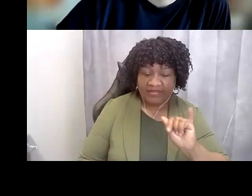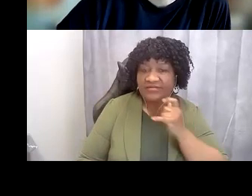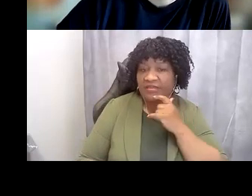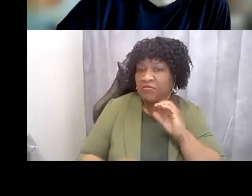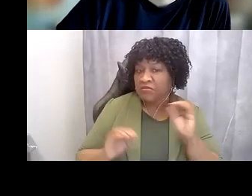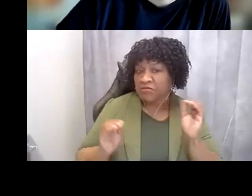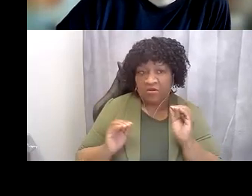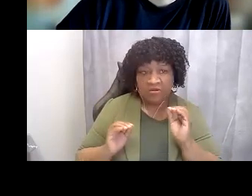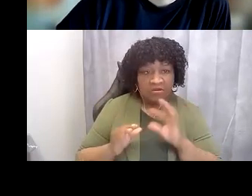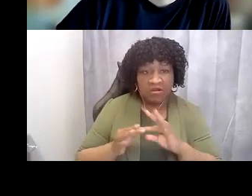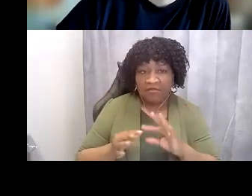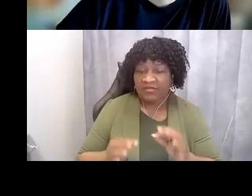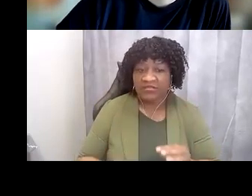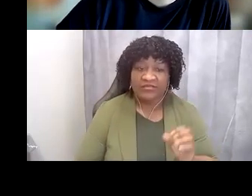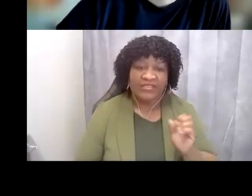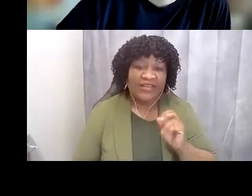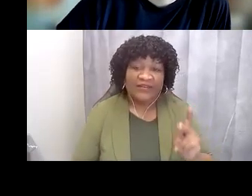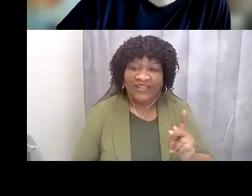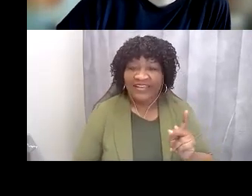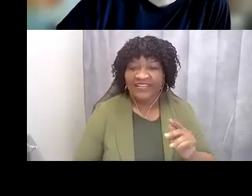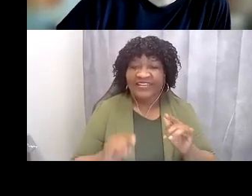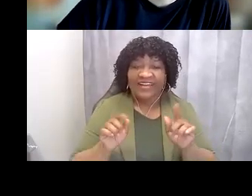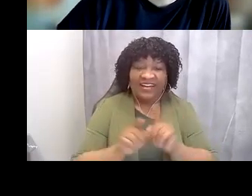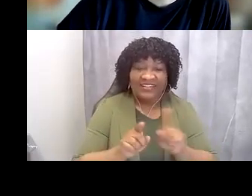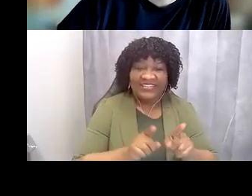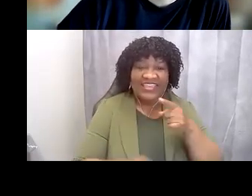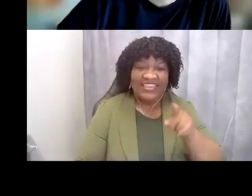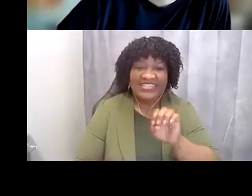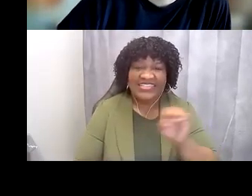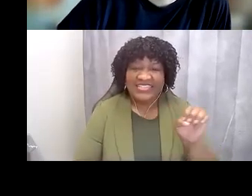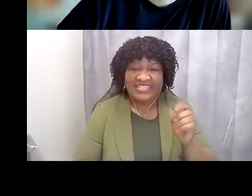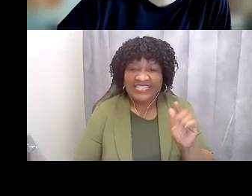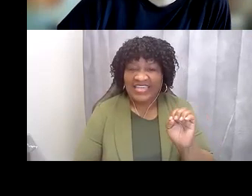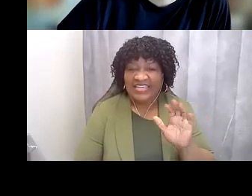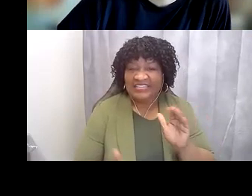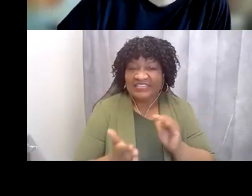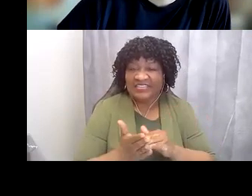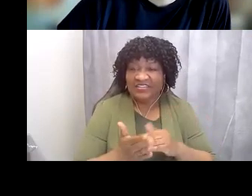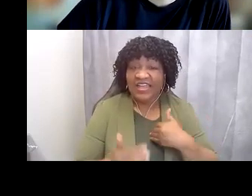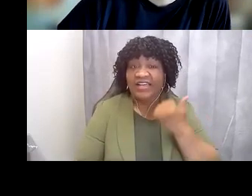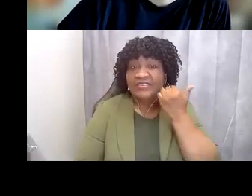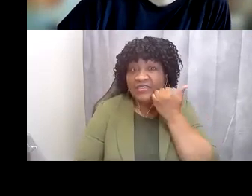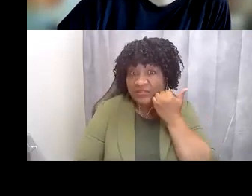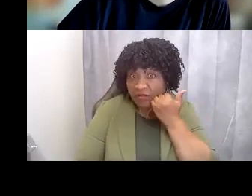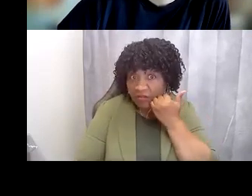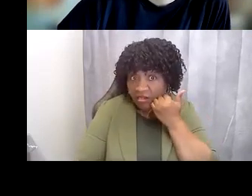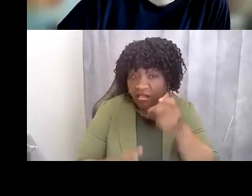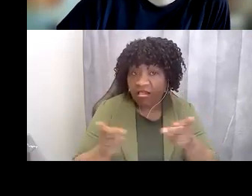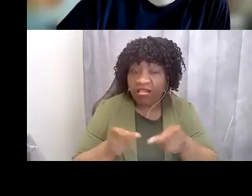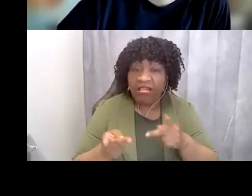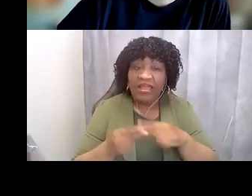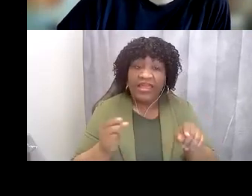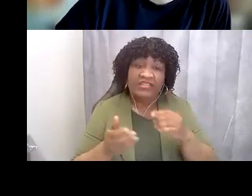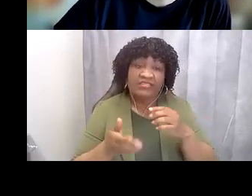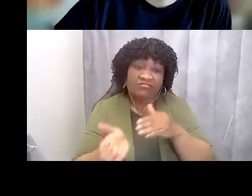All right. I will also say that this Eastgate Center has dental and primary care